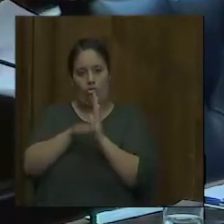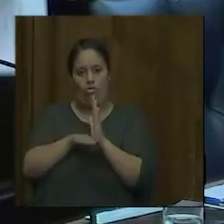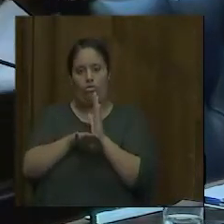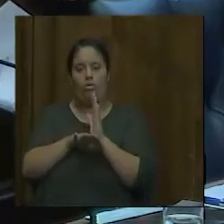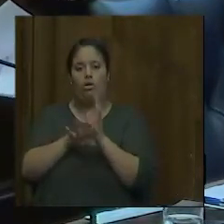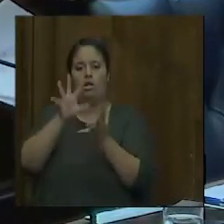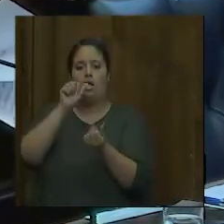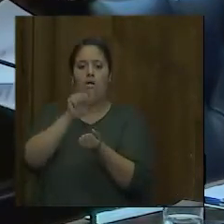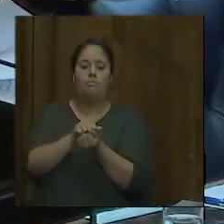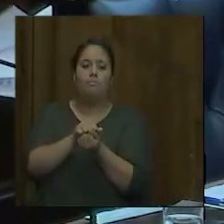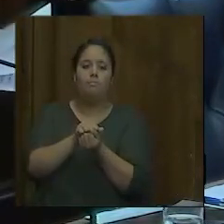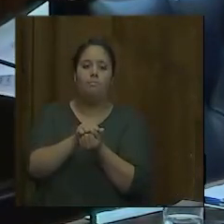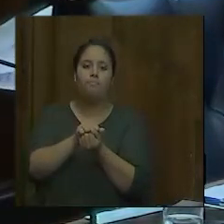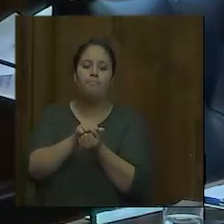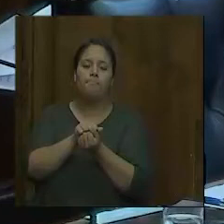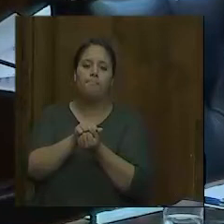total